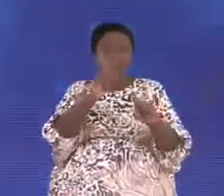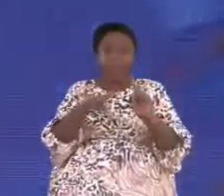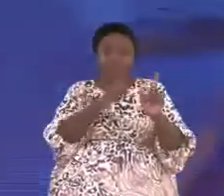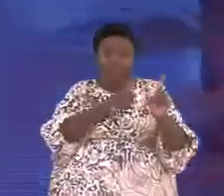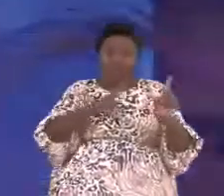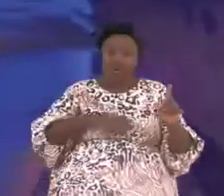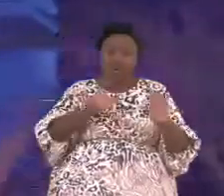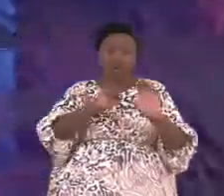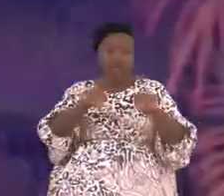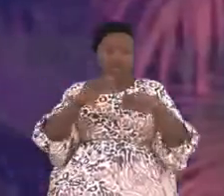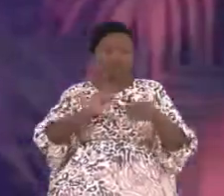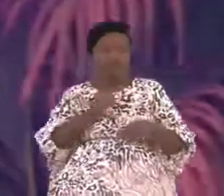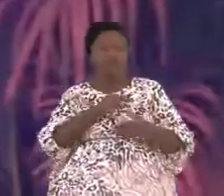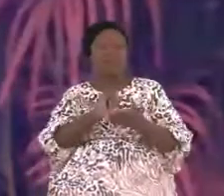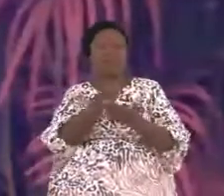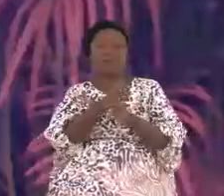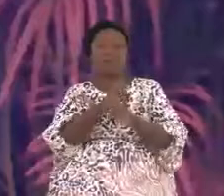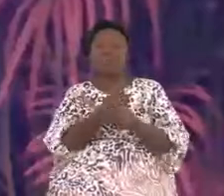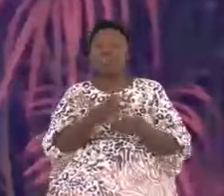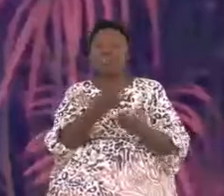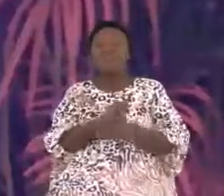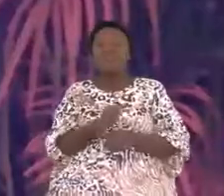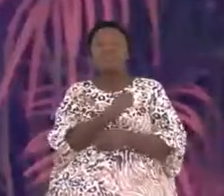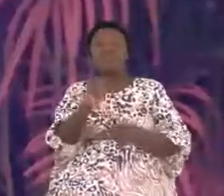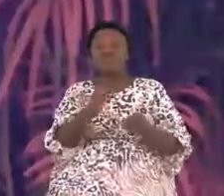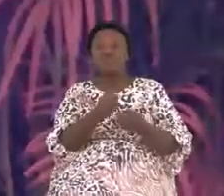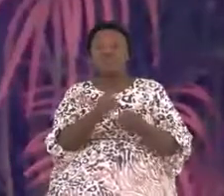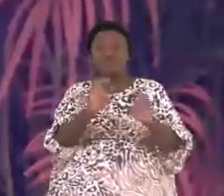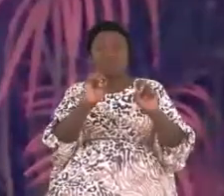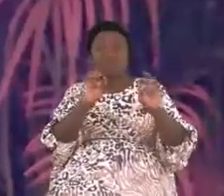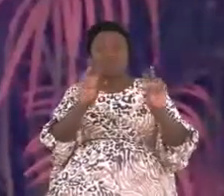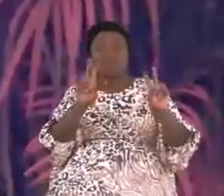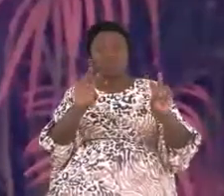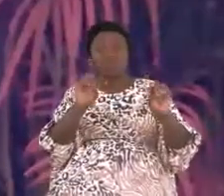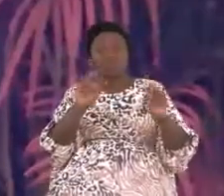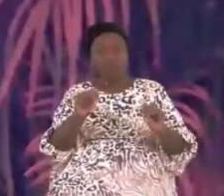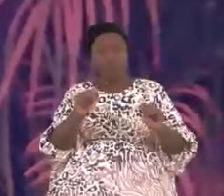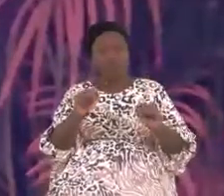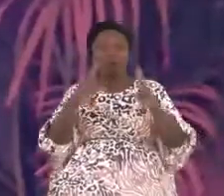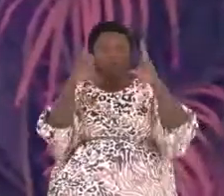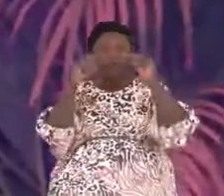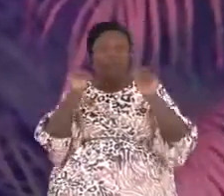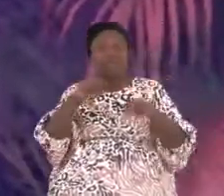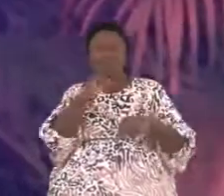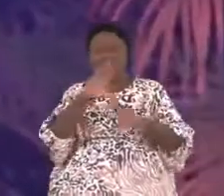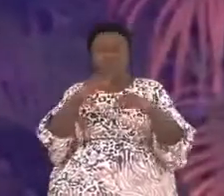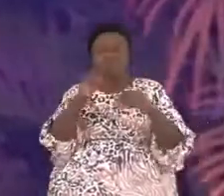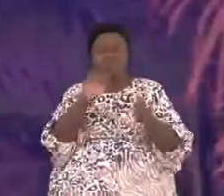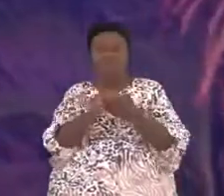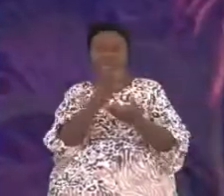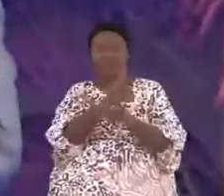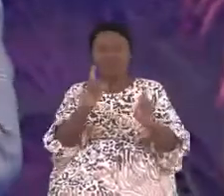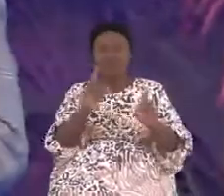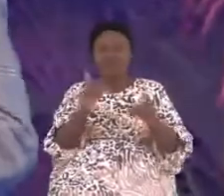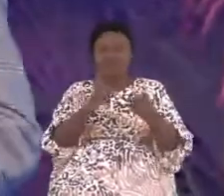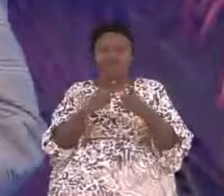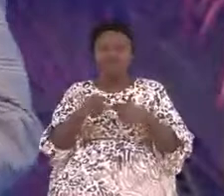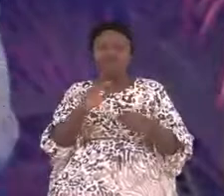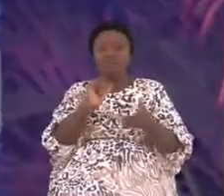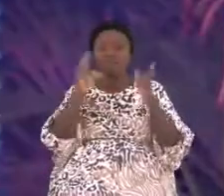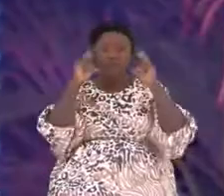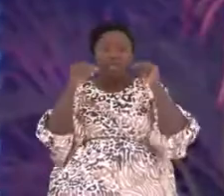salvation. Even Moses could not give them that deliverance. Moses still has to talk to